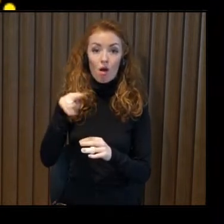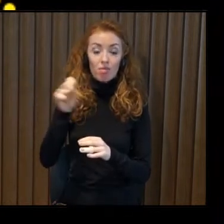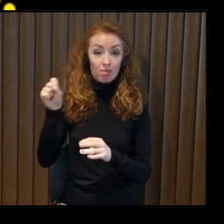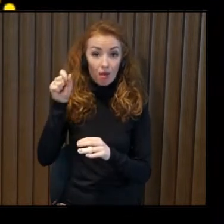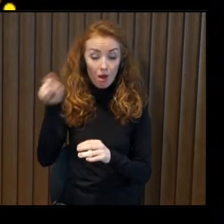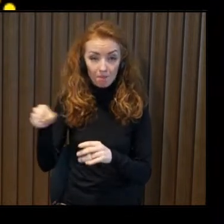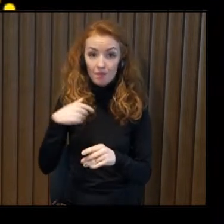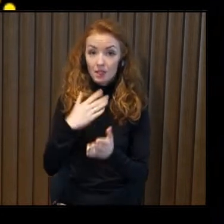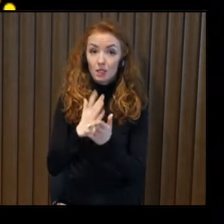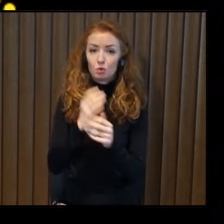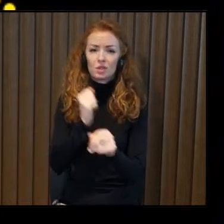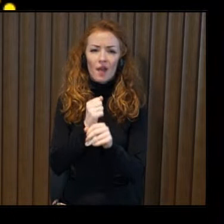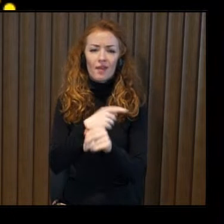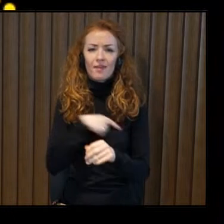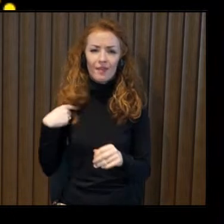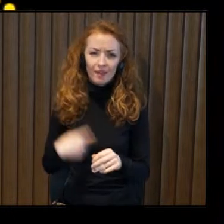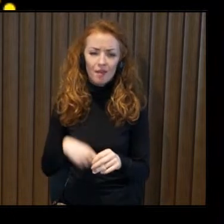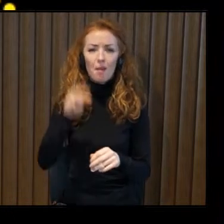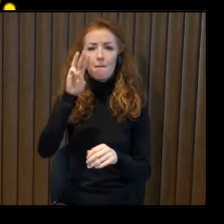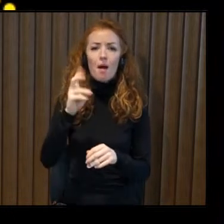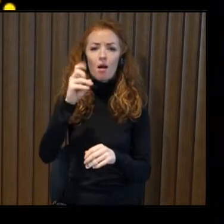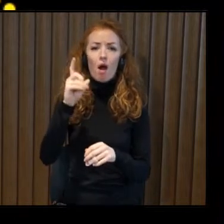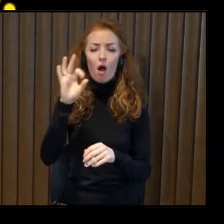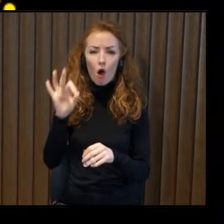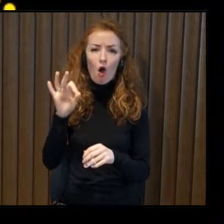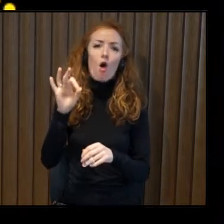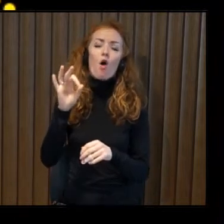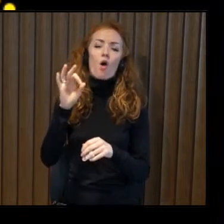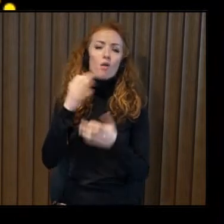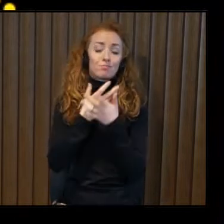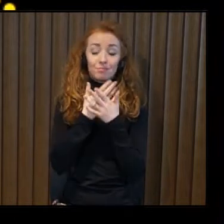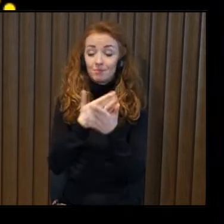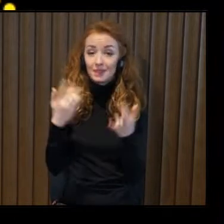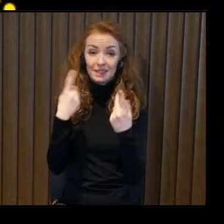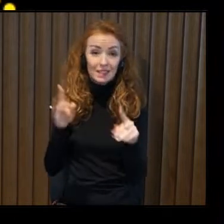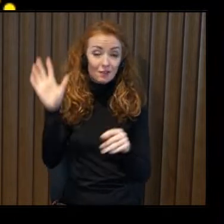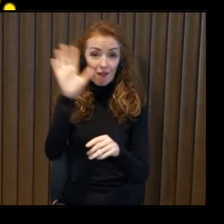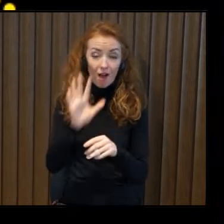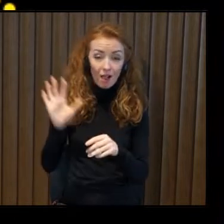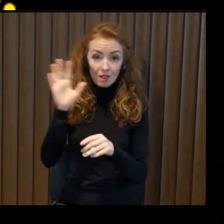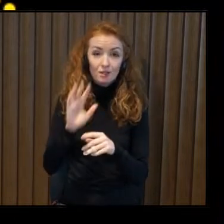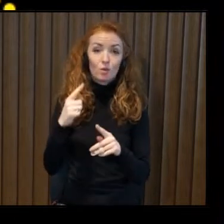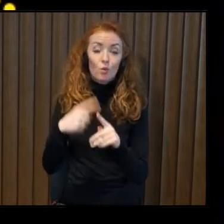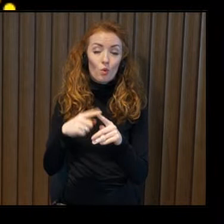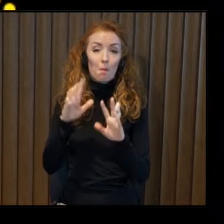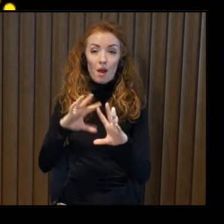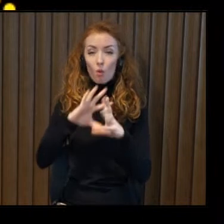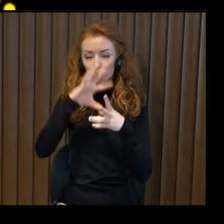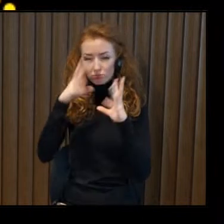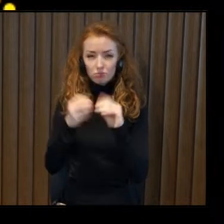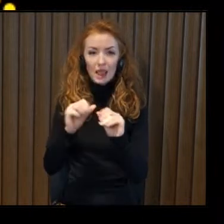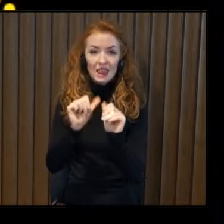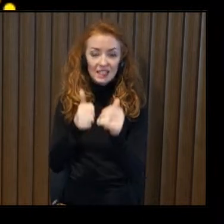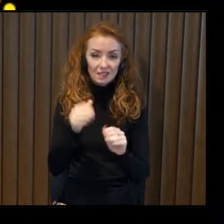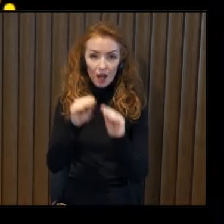Kong. I've worked with it in Pakistan and India. I've worked it across sub-Saharan Africa, of course, in Europe and the United States. This